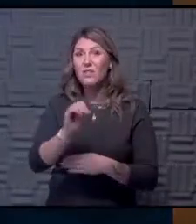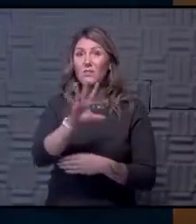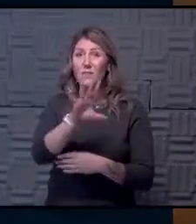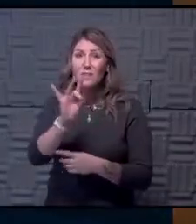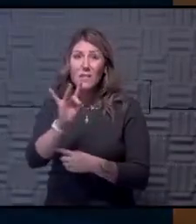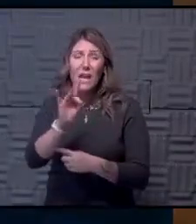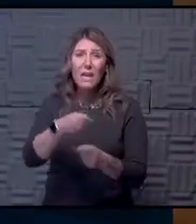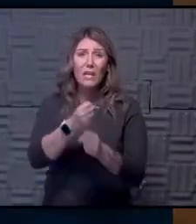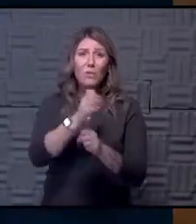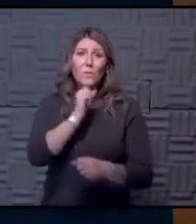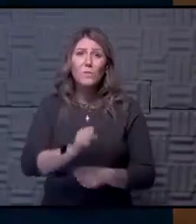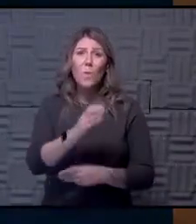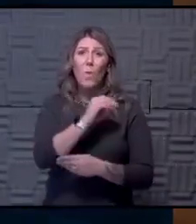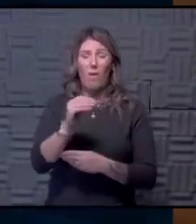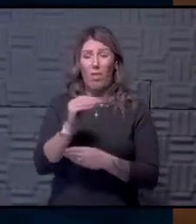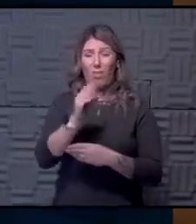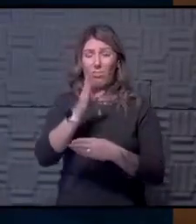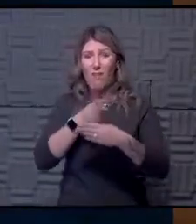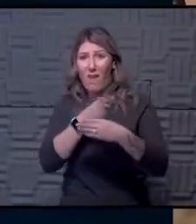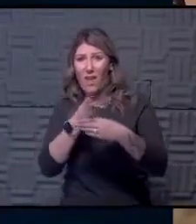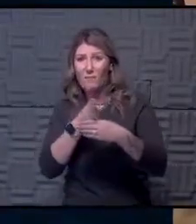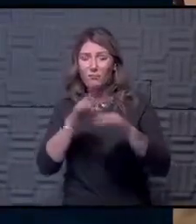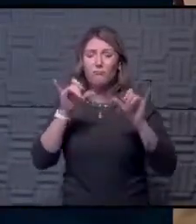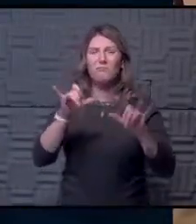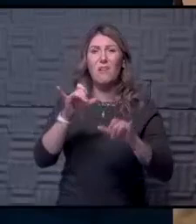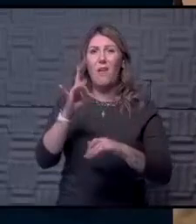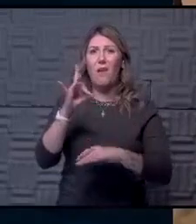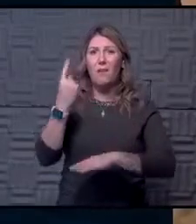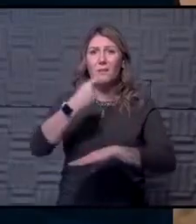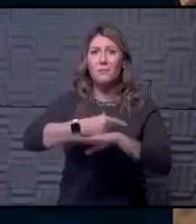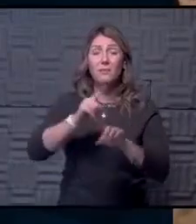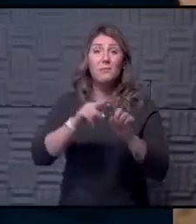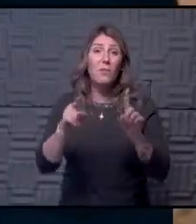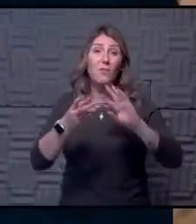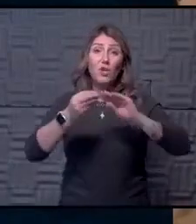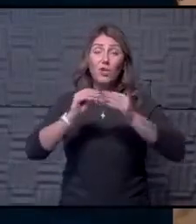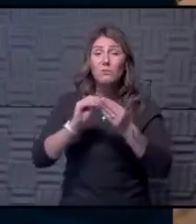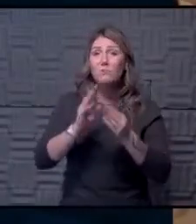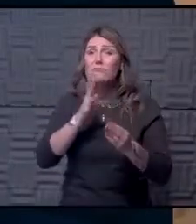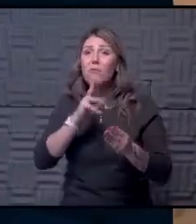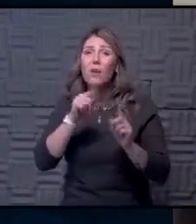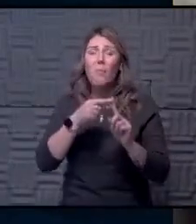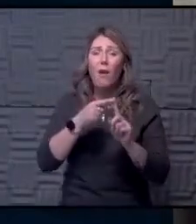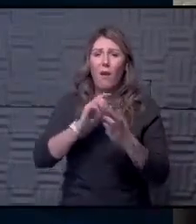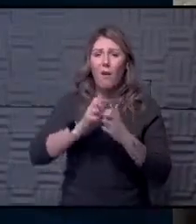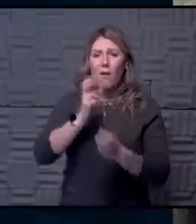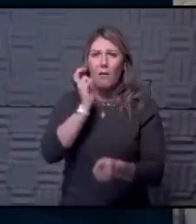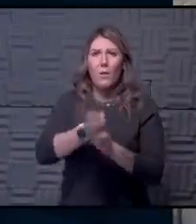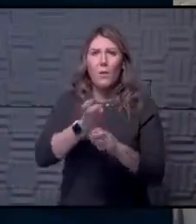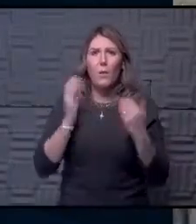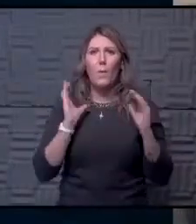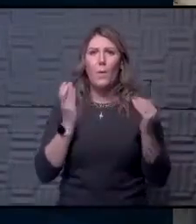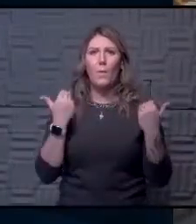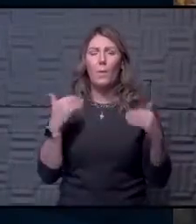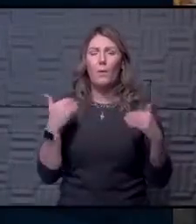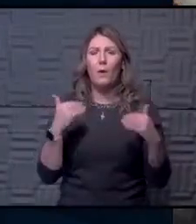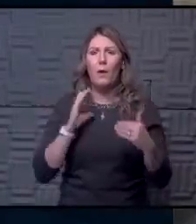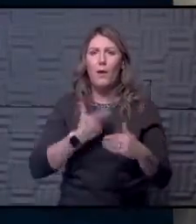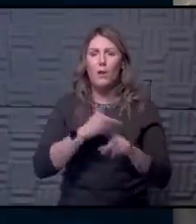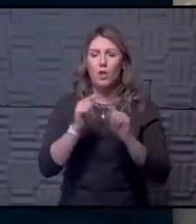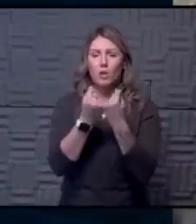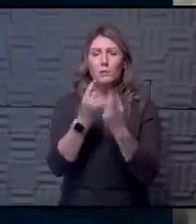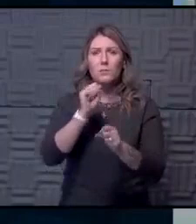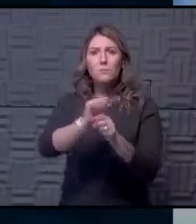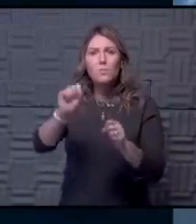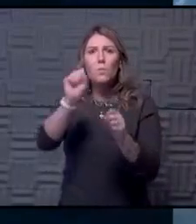the whole course of the pandemic stayed in the hospital 8 days. But there are also some numbers that talk about how hard our teams have worked, which I think are